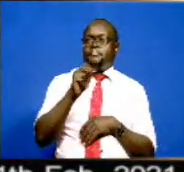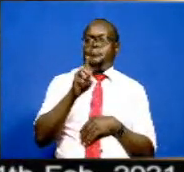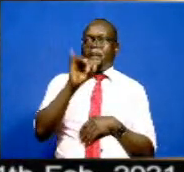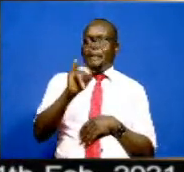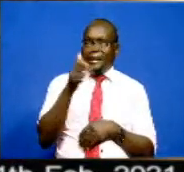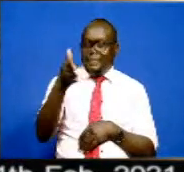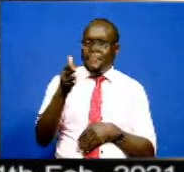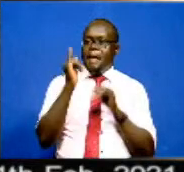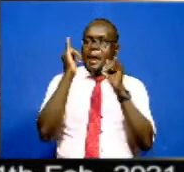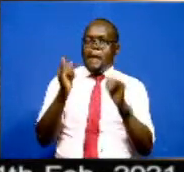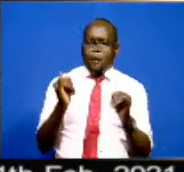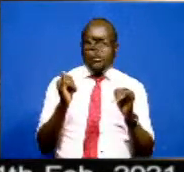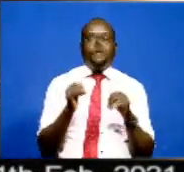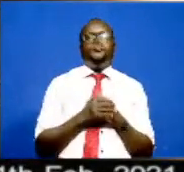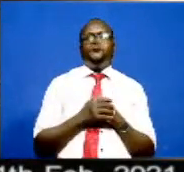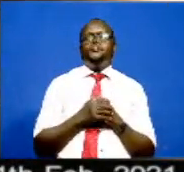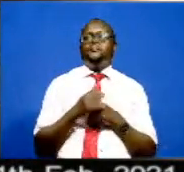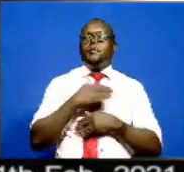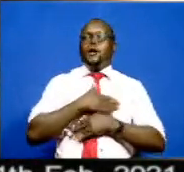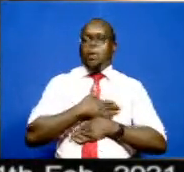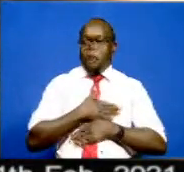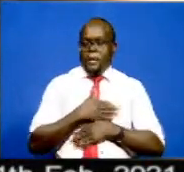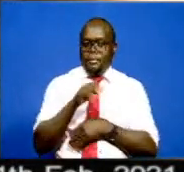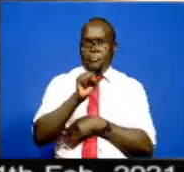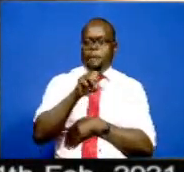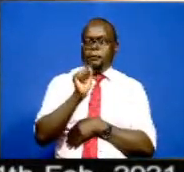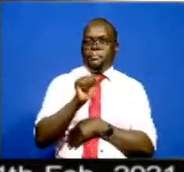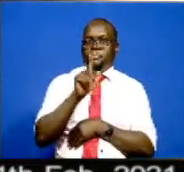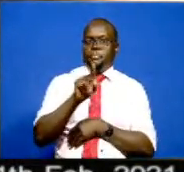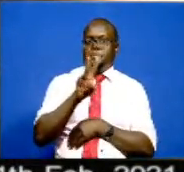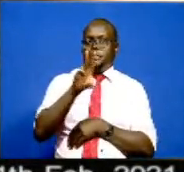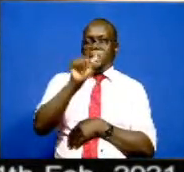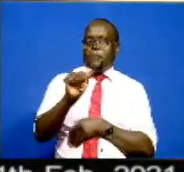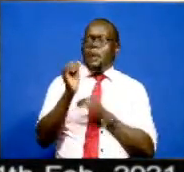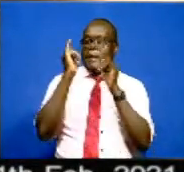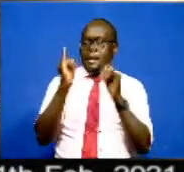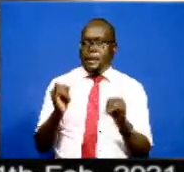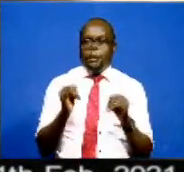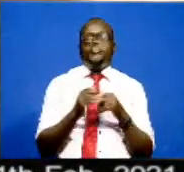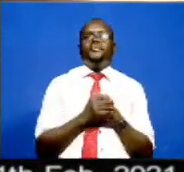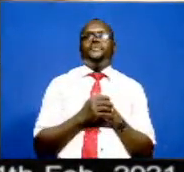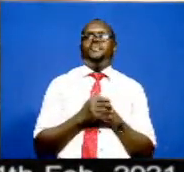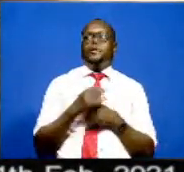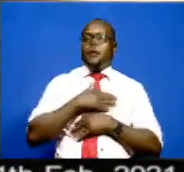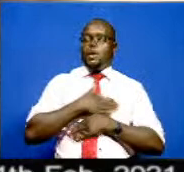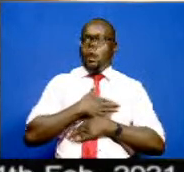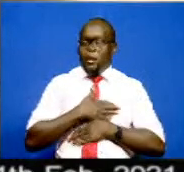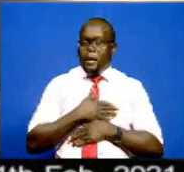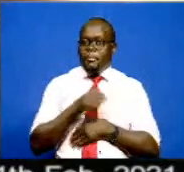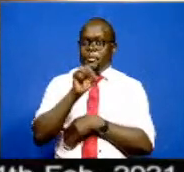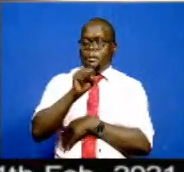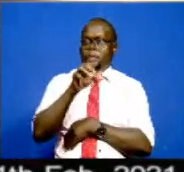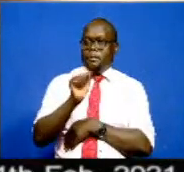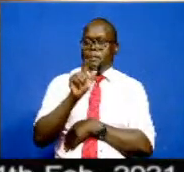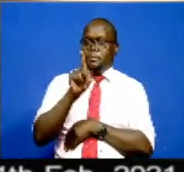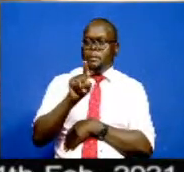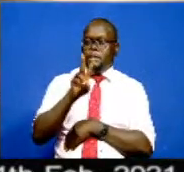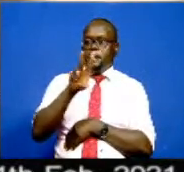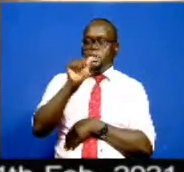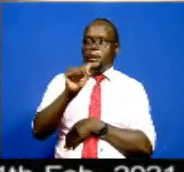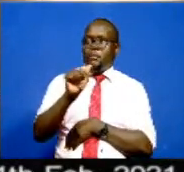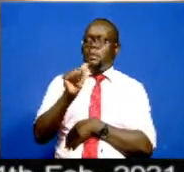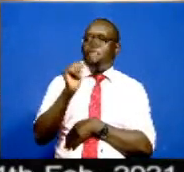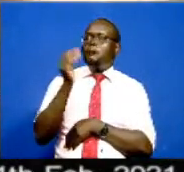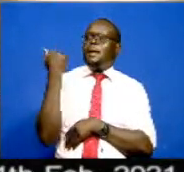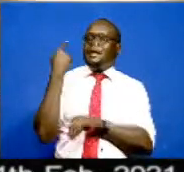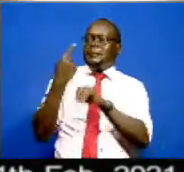Atandi is new. Honorable Sakwa Bunyasi was not there before. Honorable Sakwa Bunyasi came in last year.